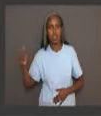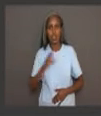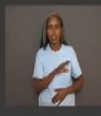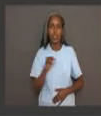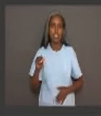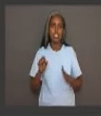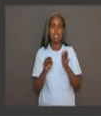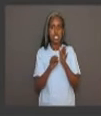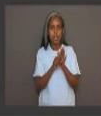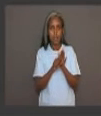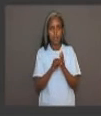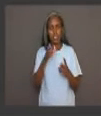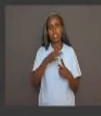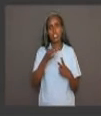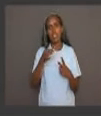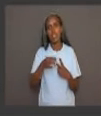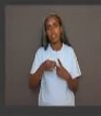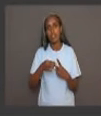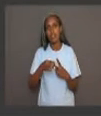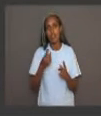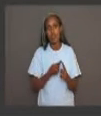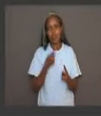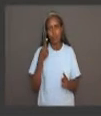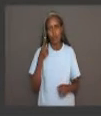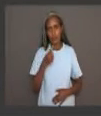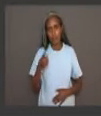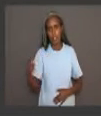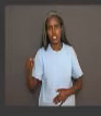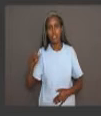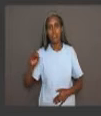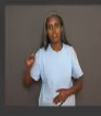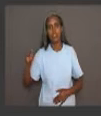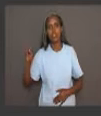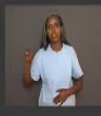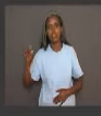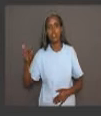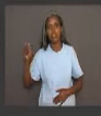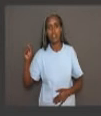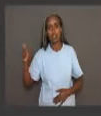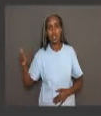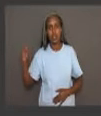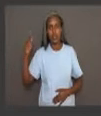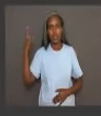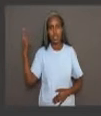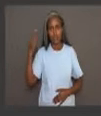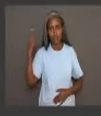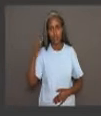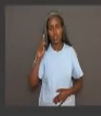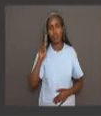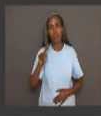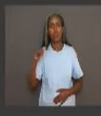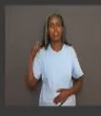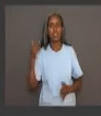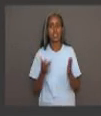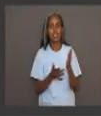a sample is selected from each strata by using one of the